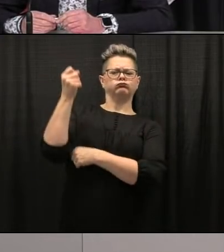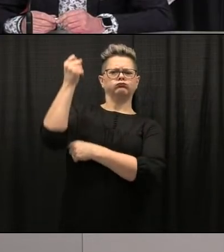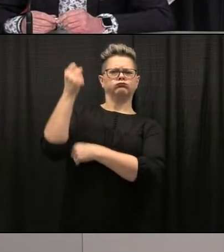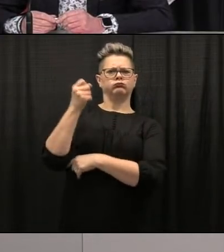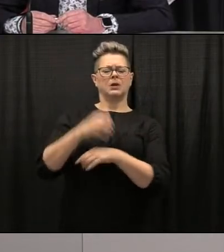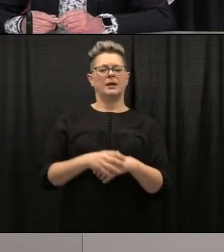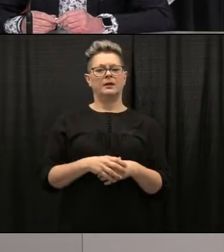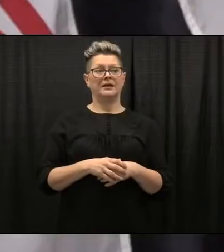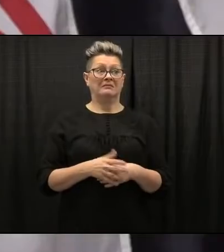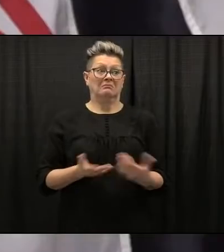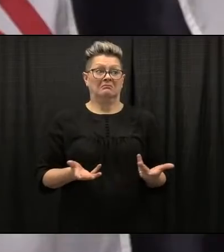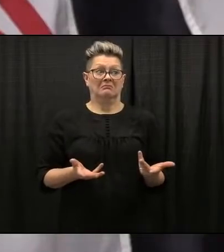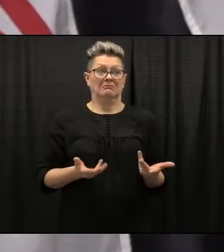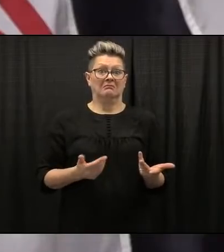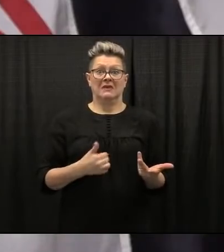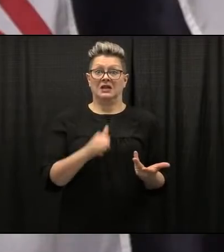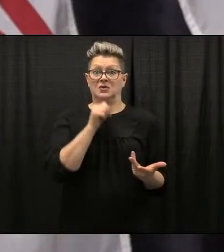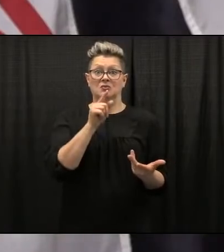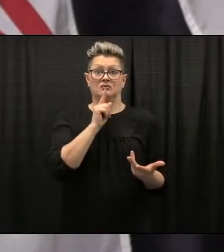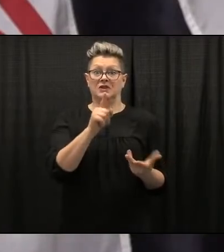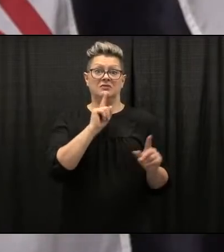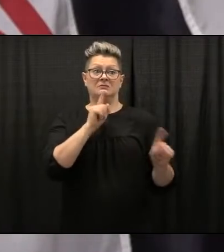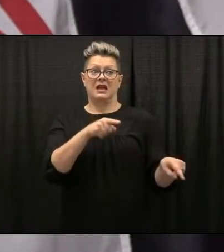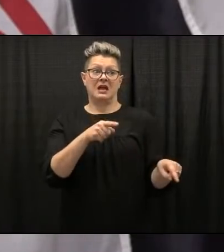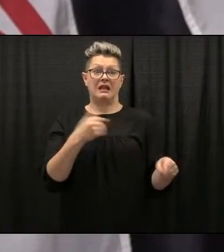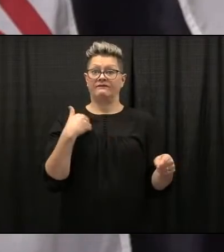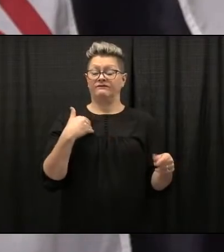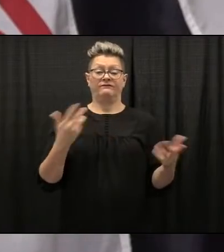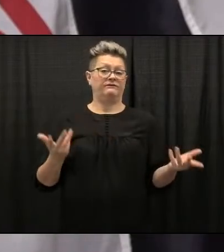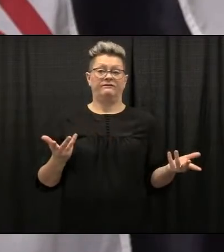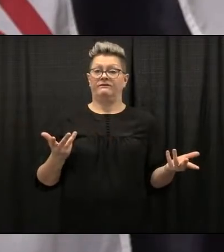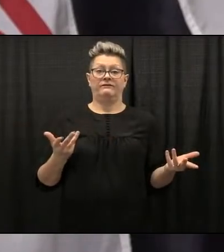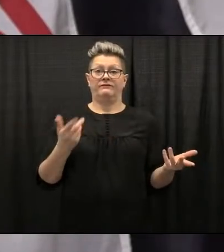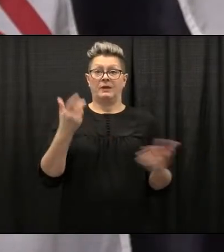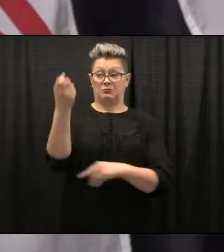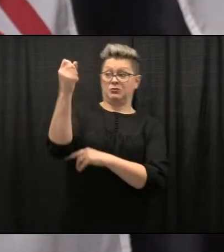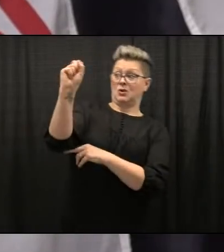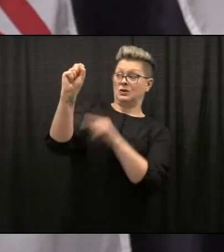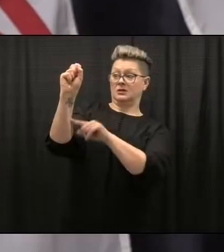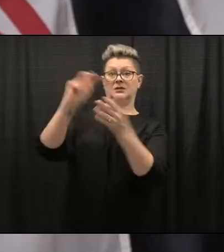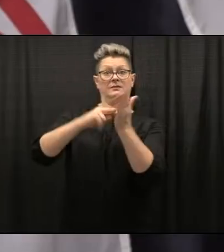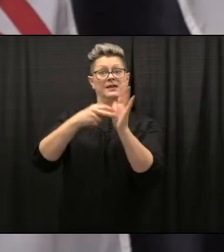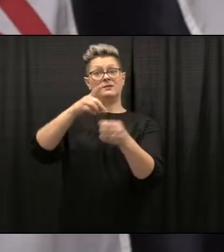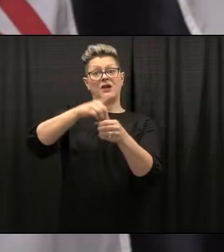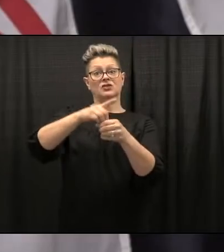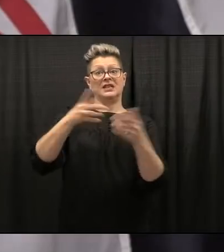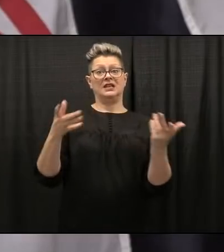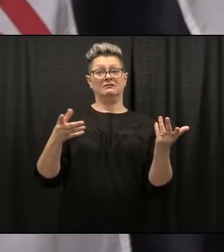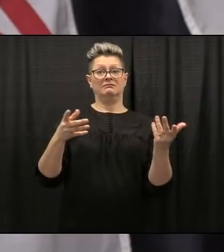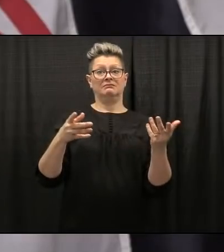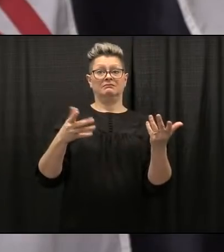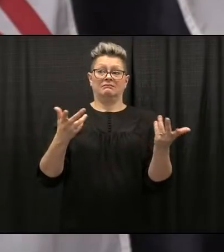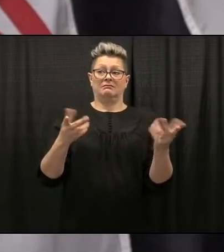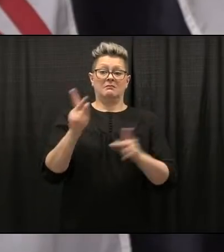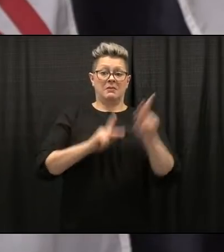I don't know that I have a response to the protests, actually. To be honest, I think, it's a democracy. People are allowed to protest.